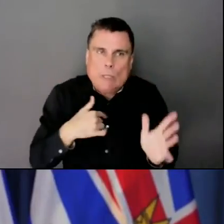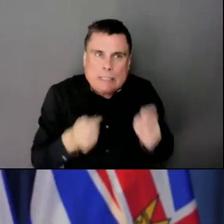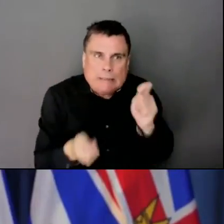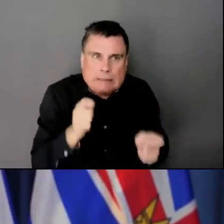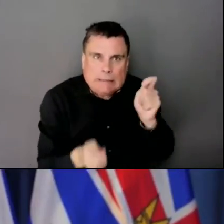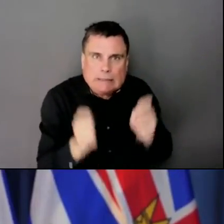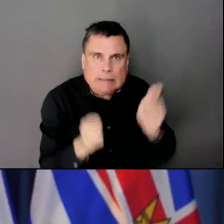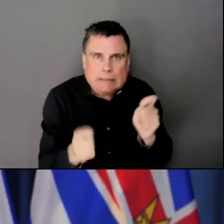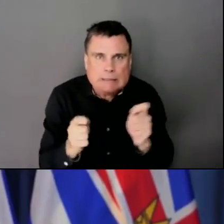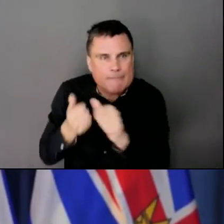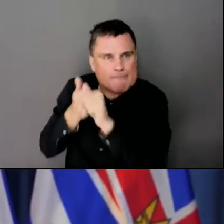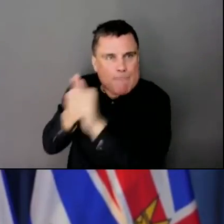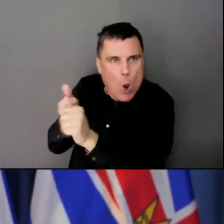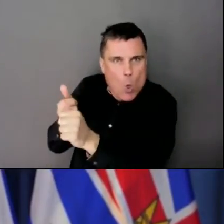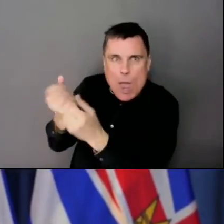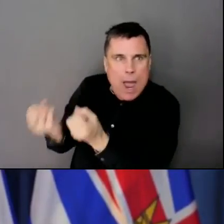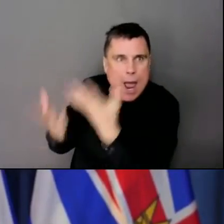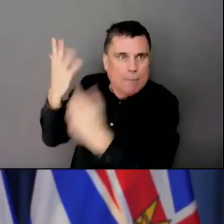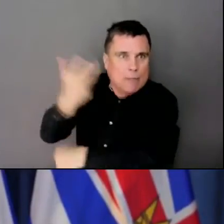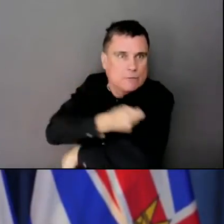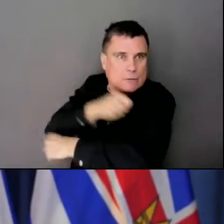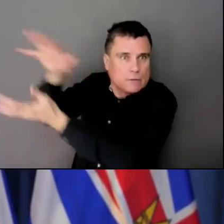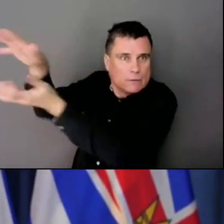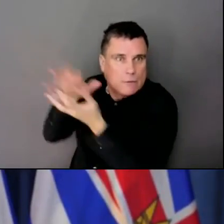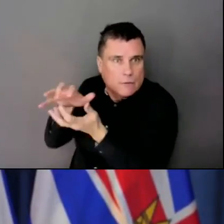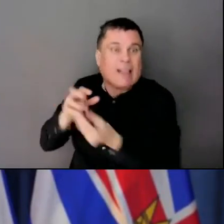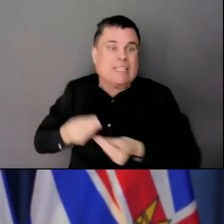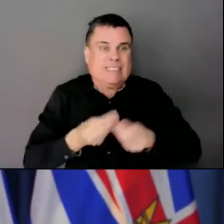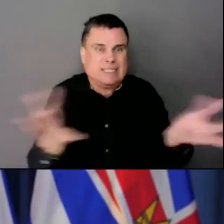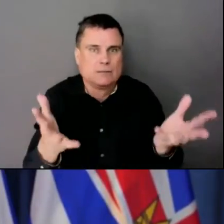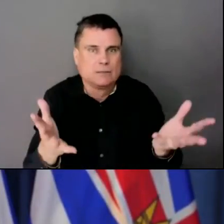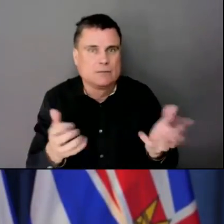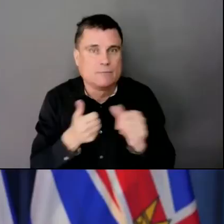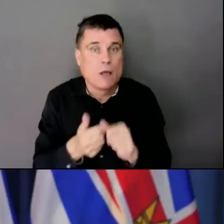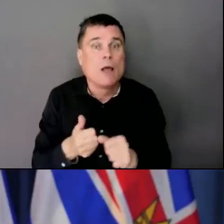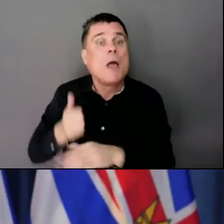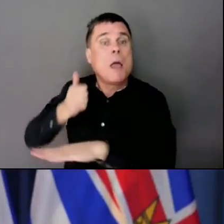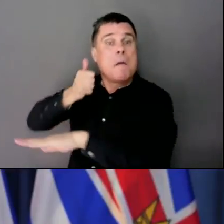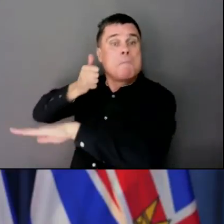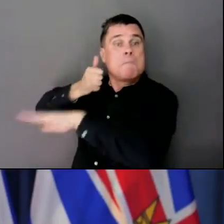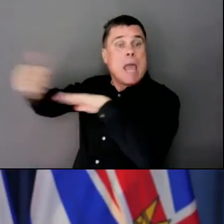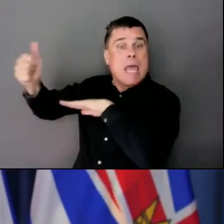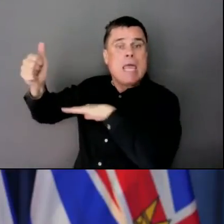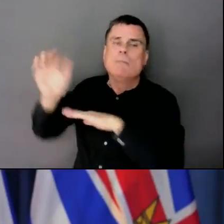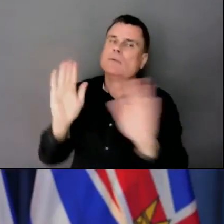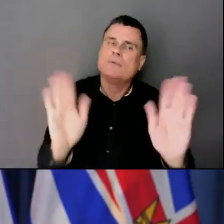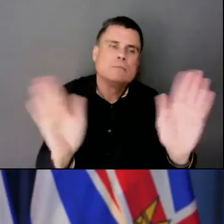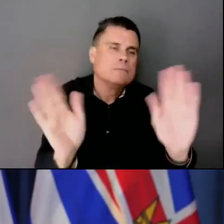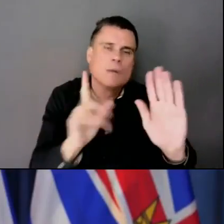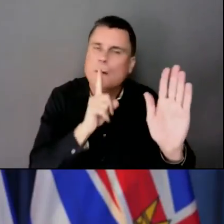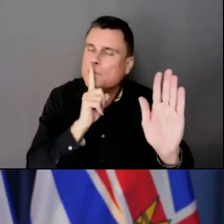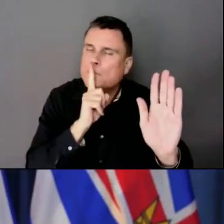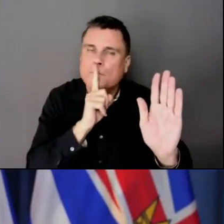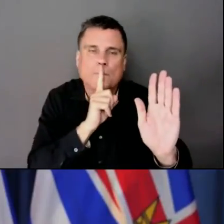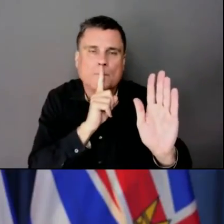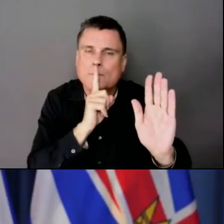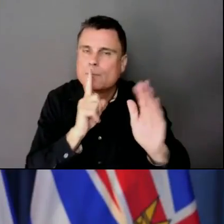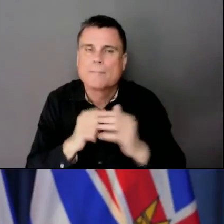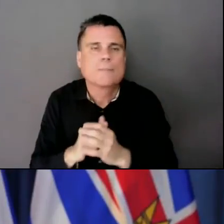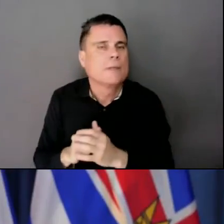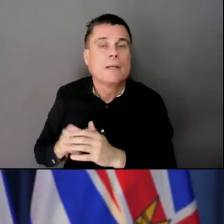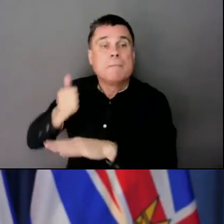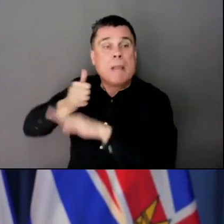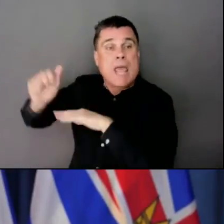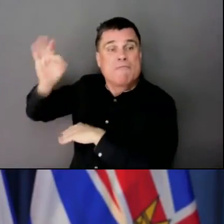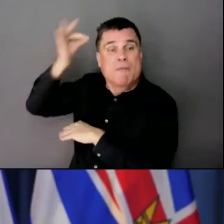But I want to say at the outset, blaming anyone for that is not helpful. Blaming the federal government will not get one more